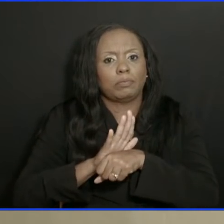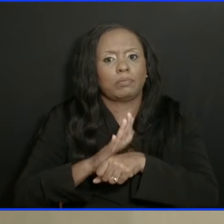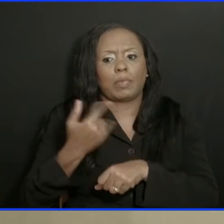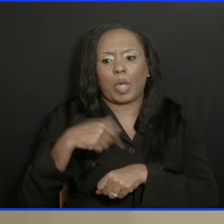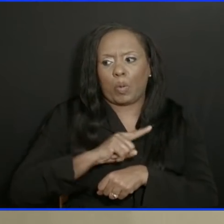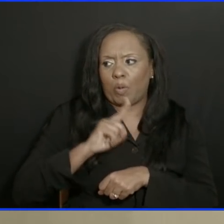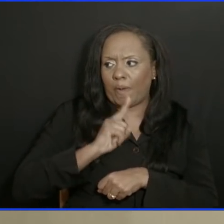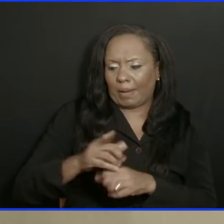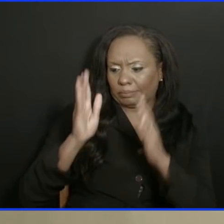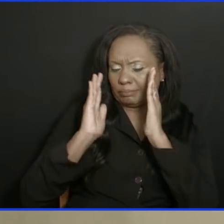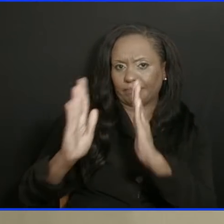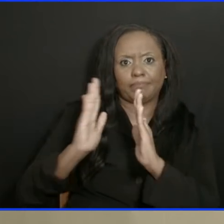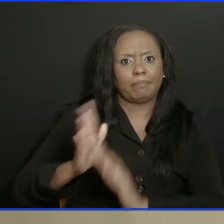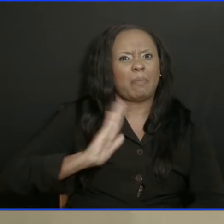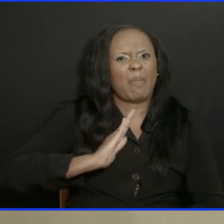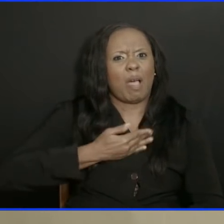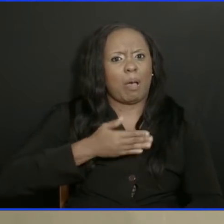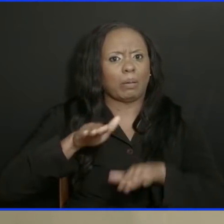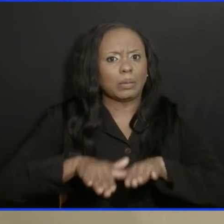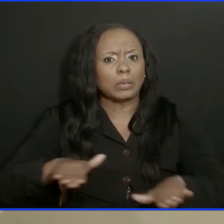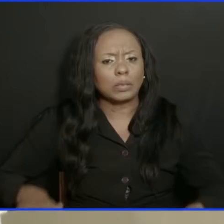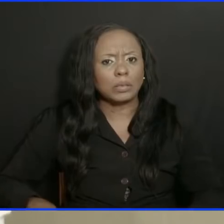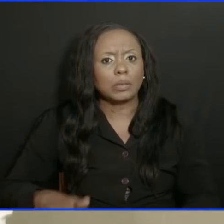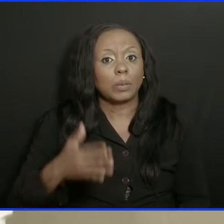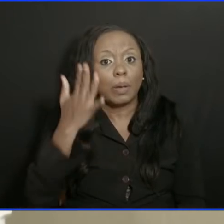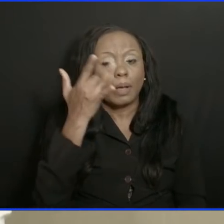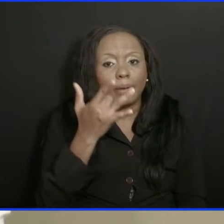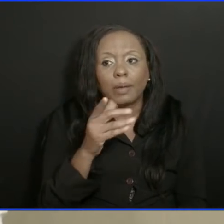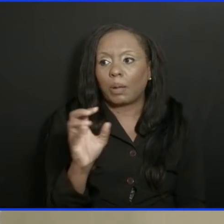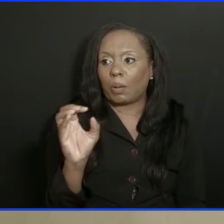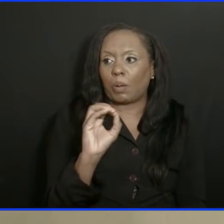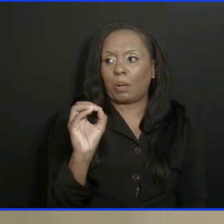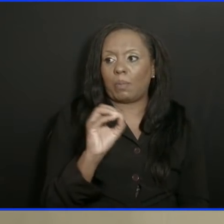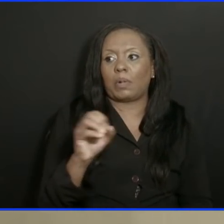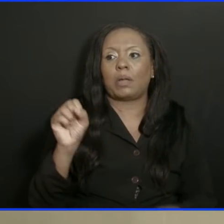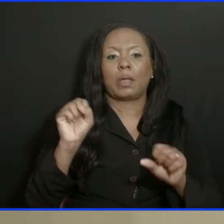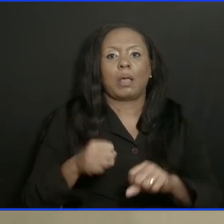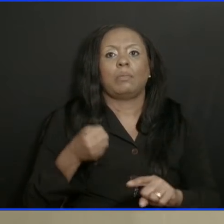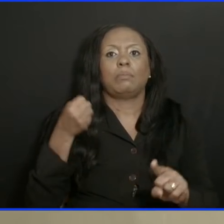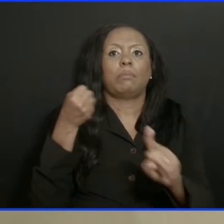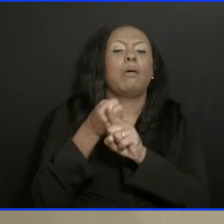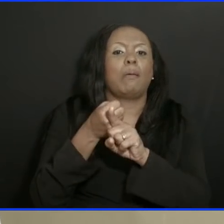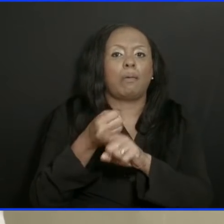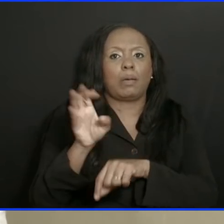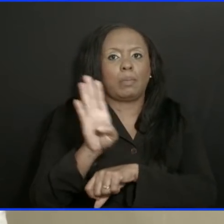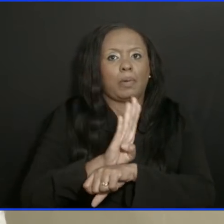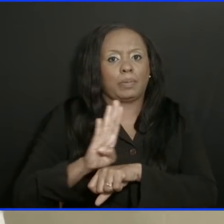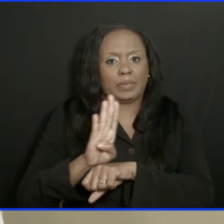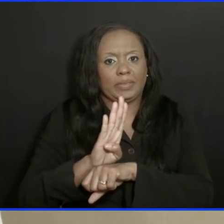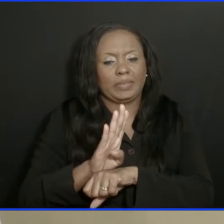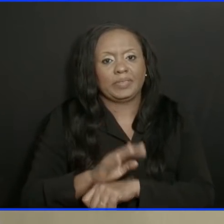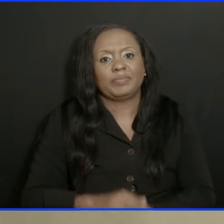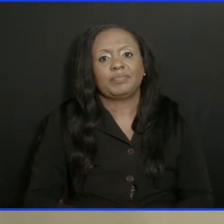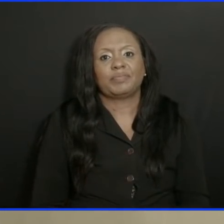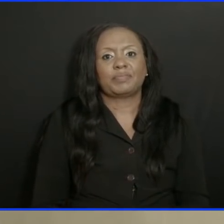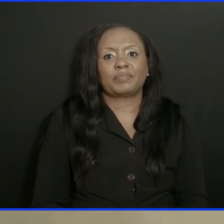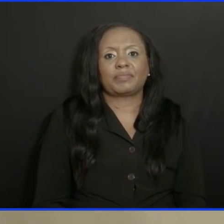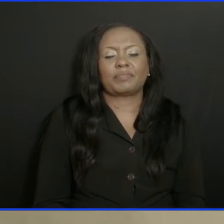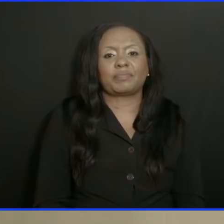the impact of the Omicron variant on children in Barbados.